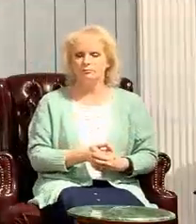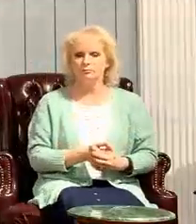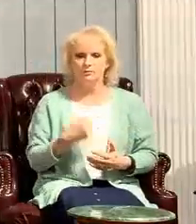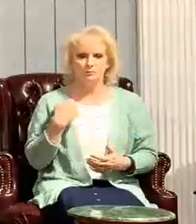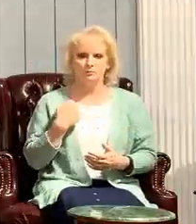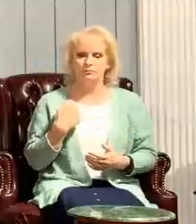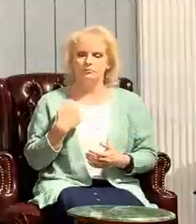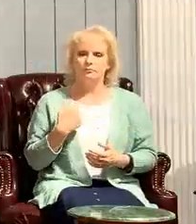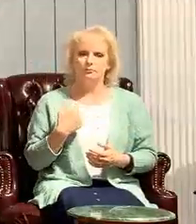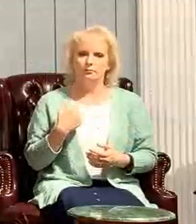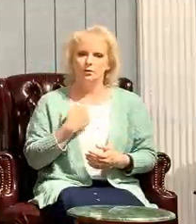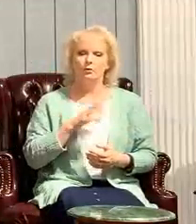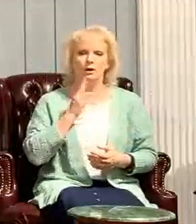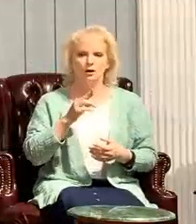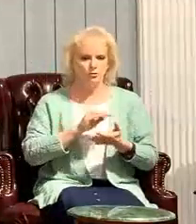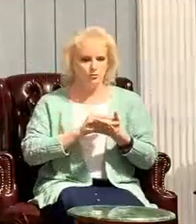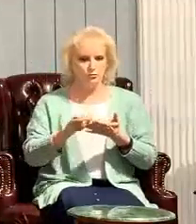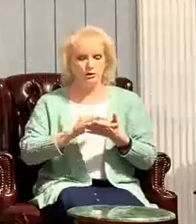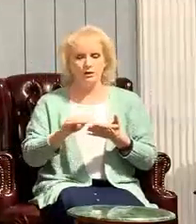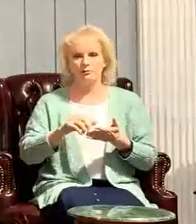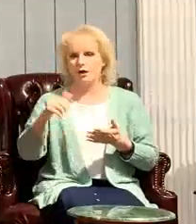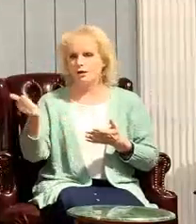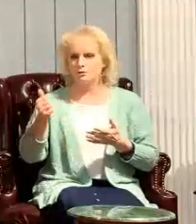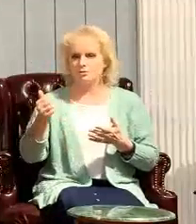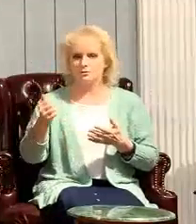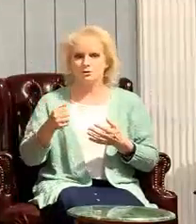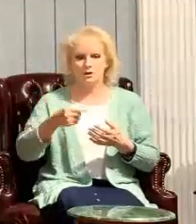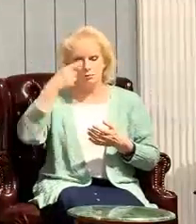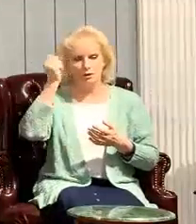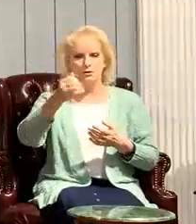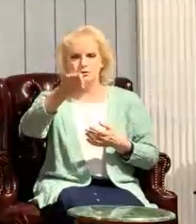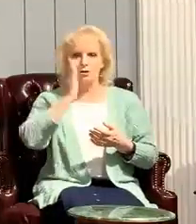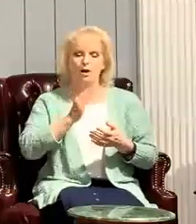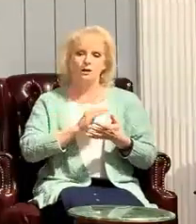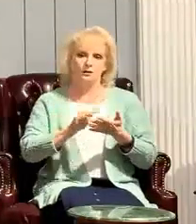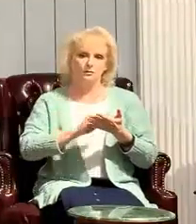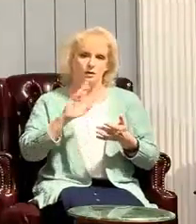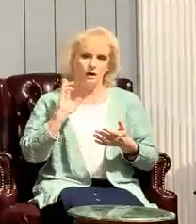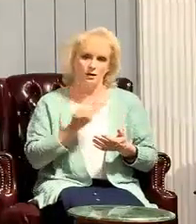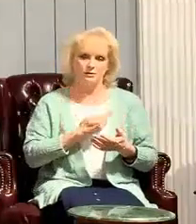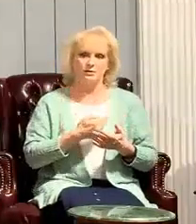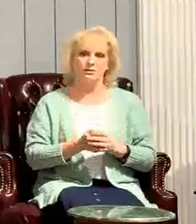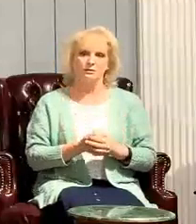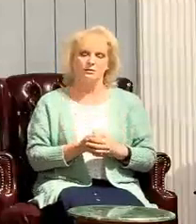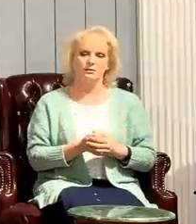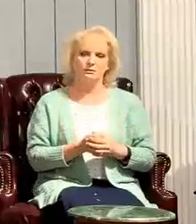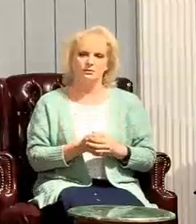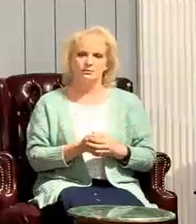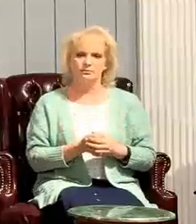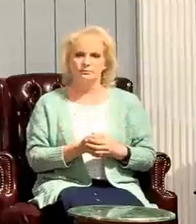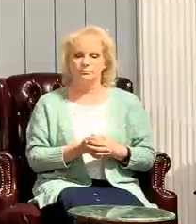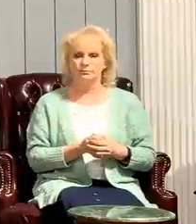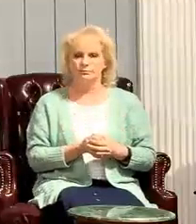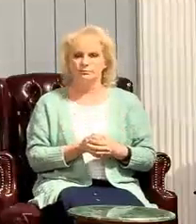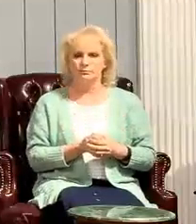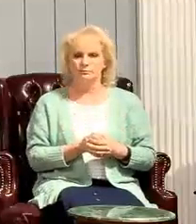We're forgiving. Listen, we are to forgive others because God has forgiven us.